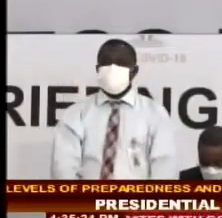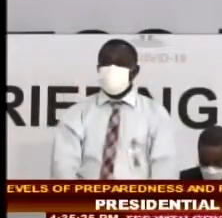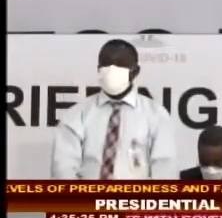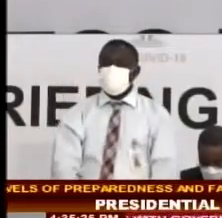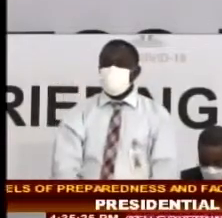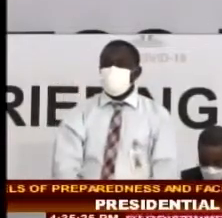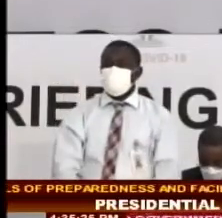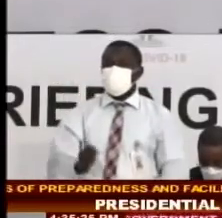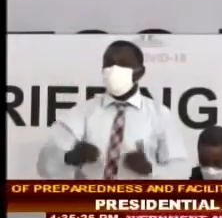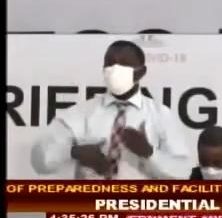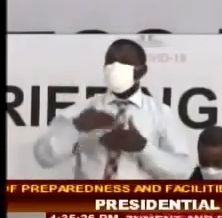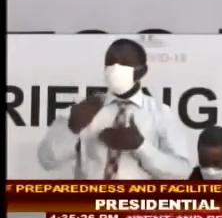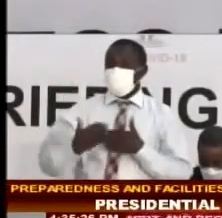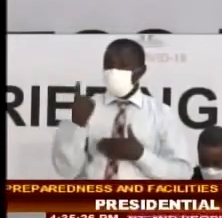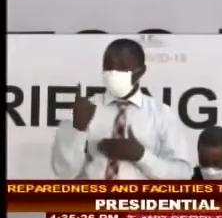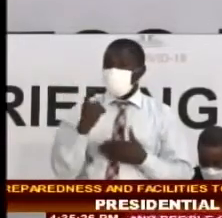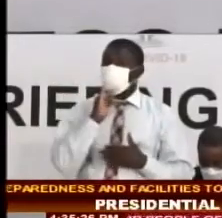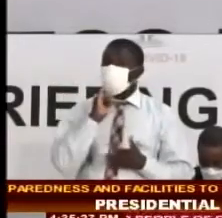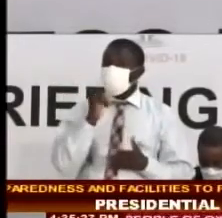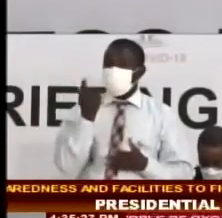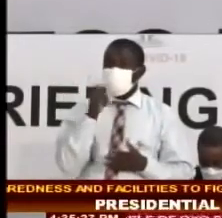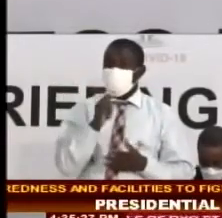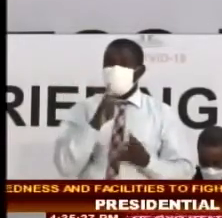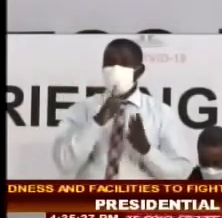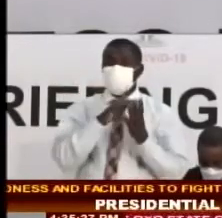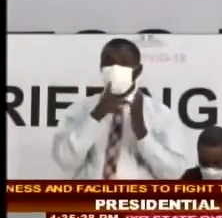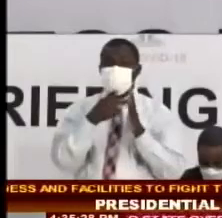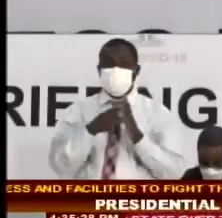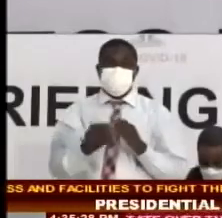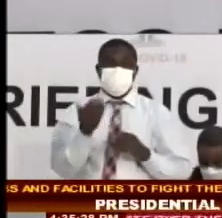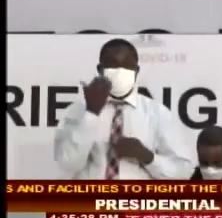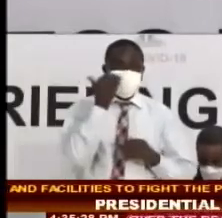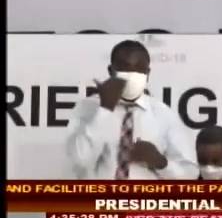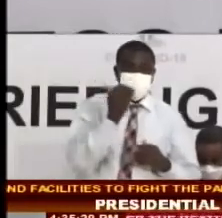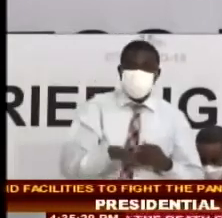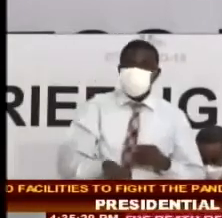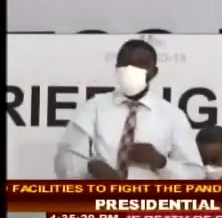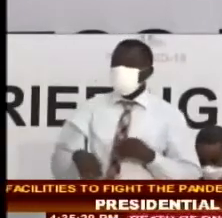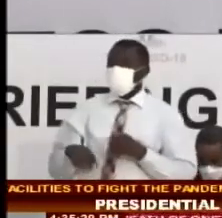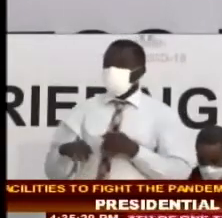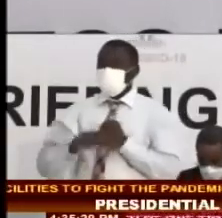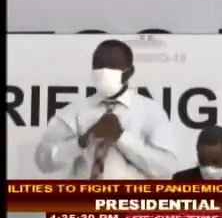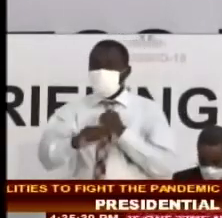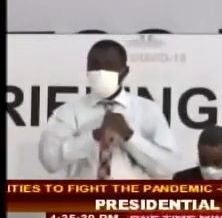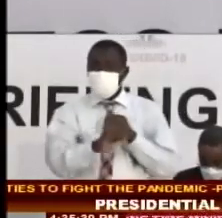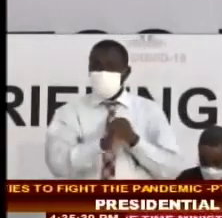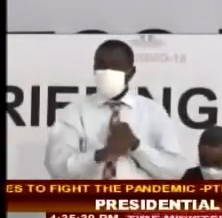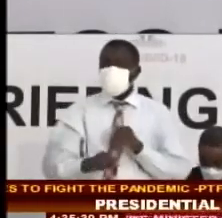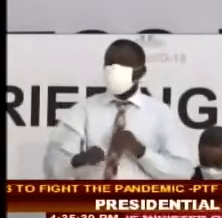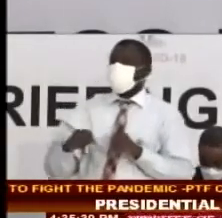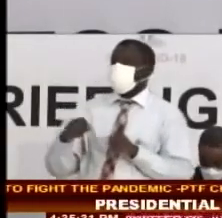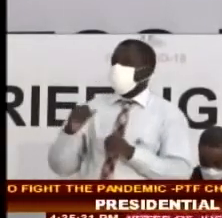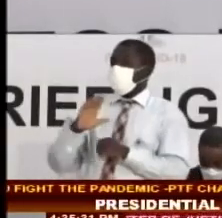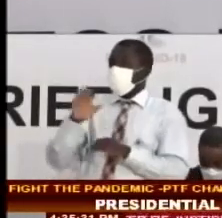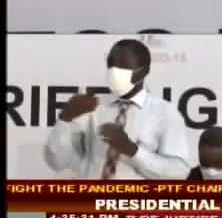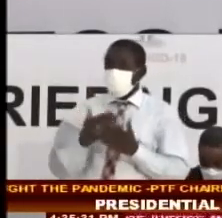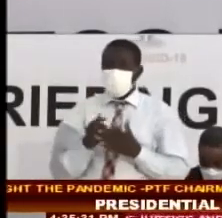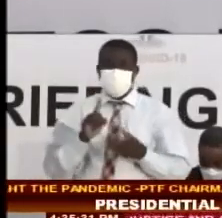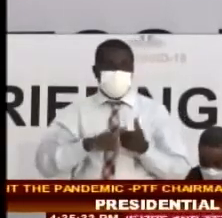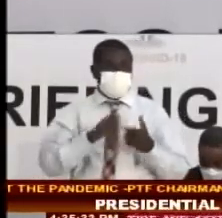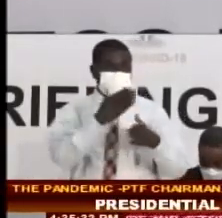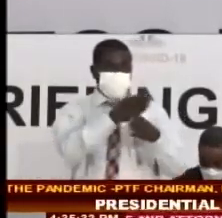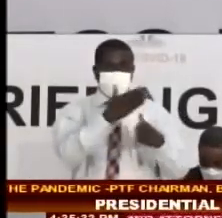next phase of the public enlightenment and advocacy campaign is to develop and disseminate IEC